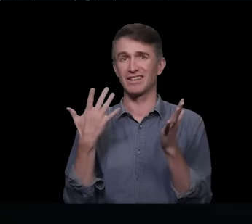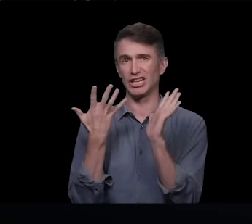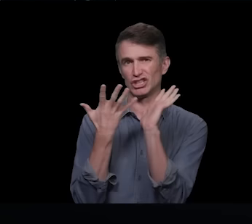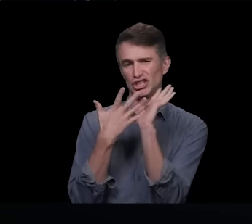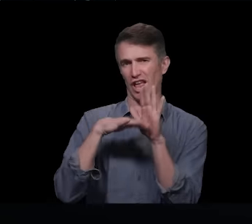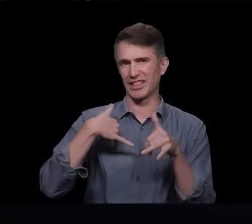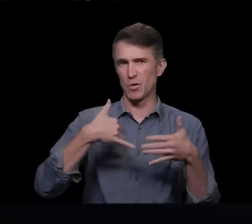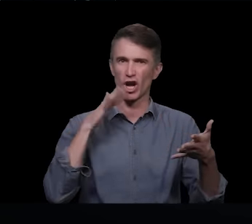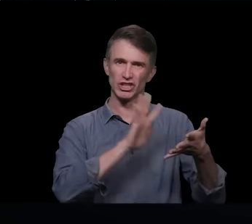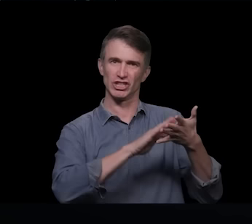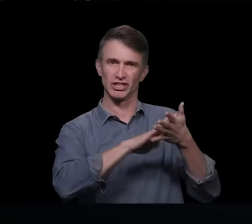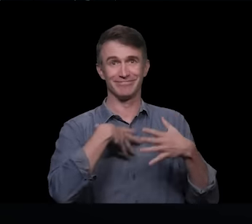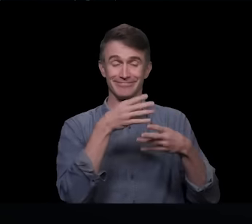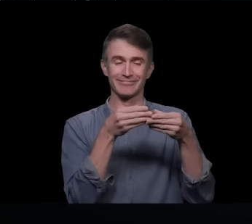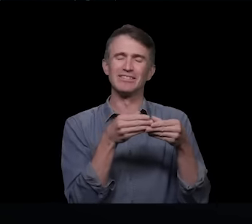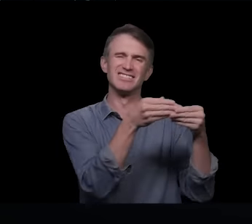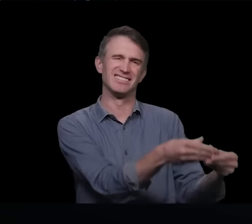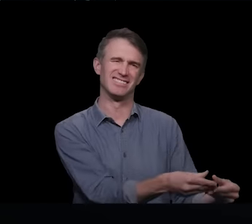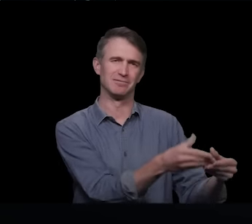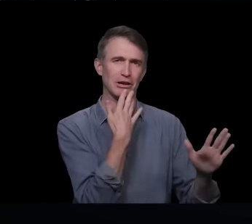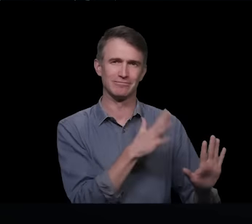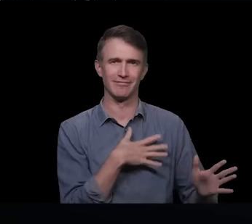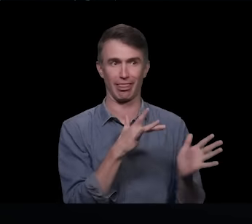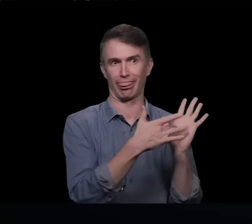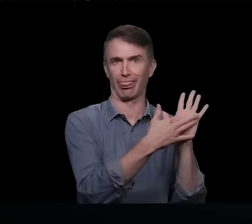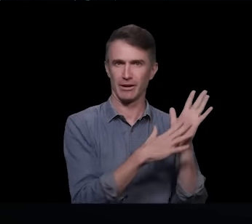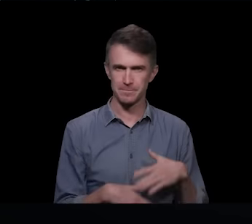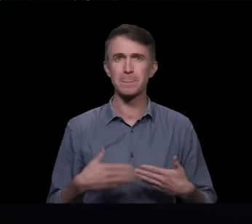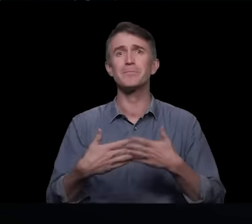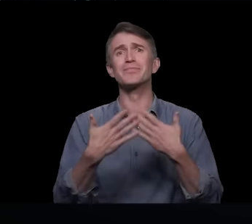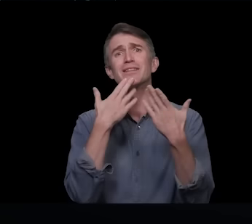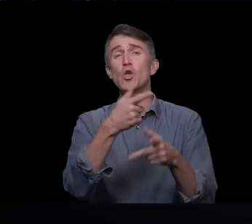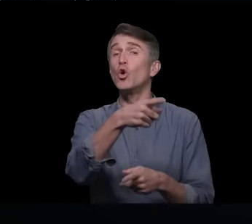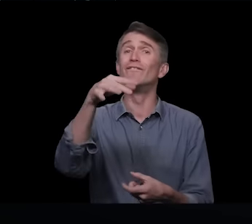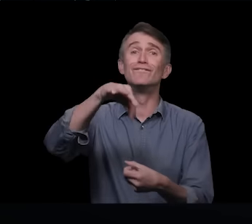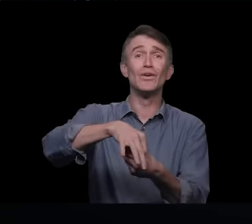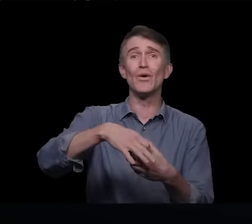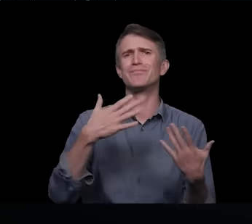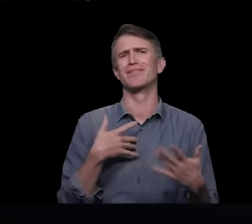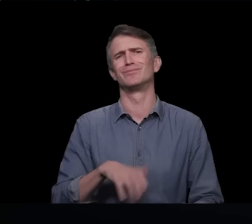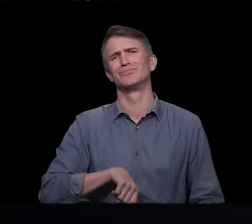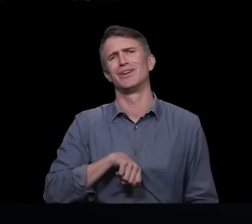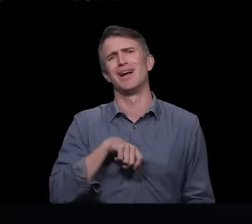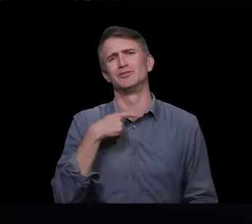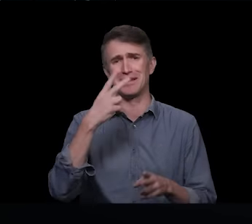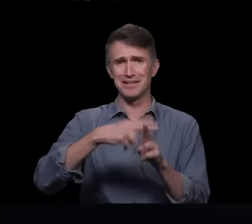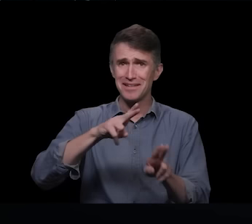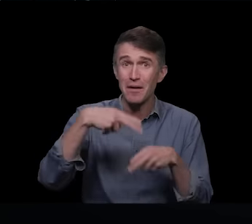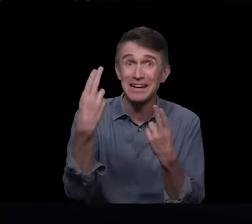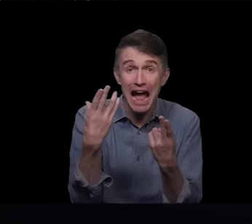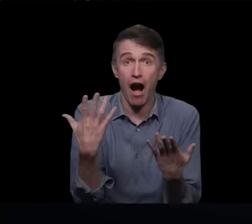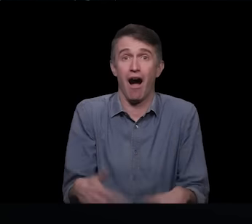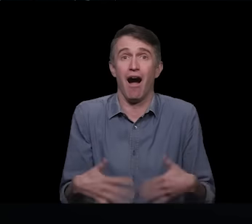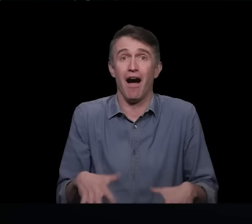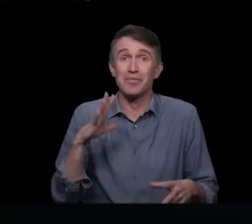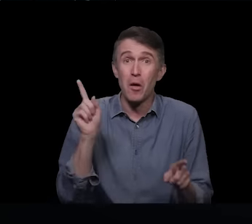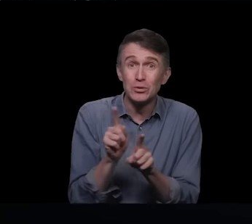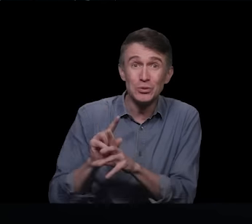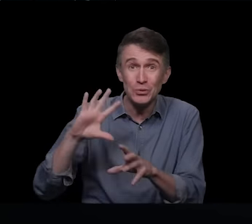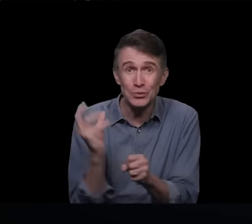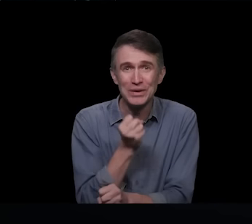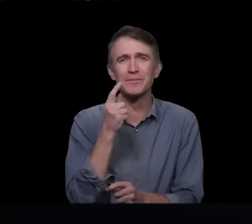fingerprints all over this award, so I will put it down and just say thanks again to all of you who voted. We're so proud to just be nominated with so many great